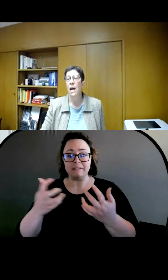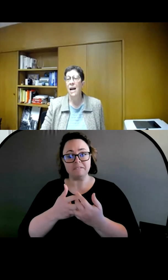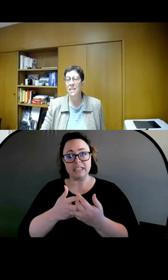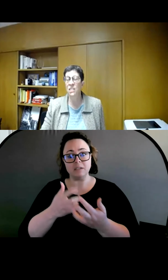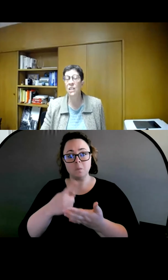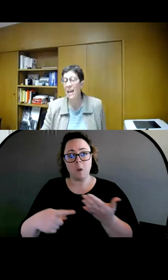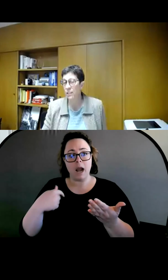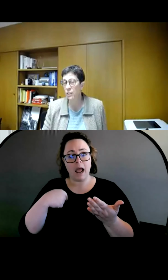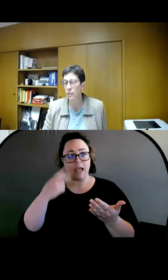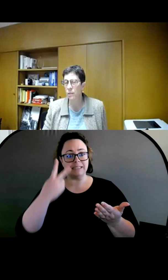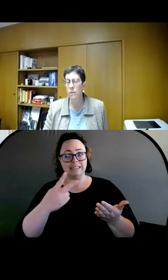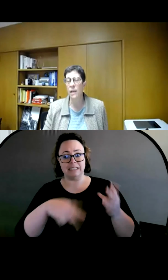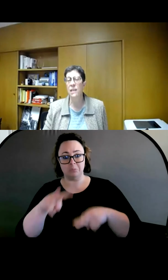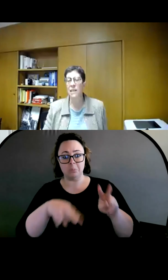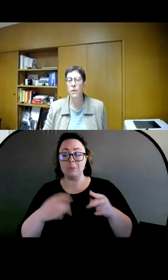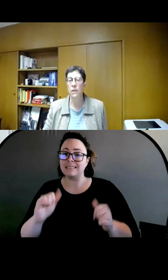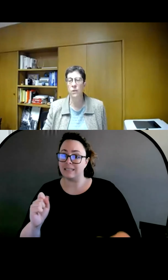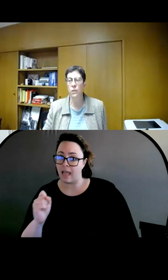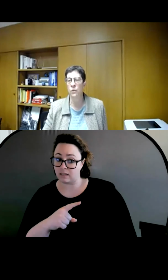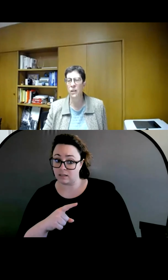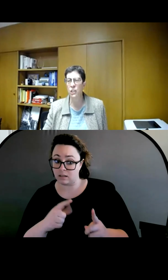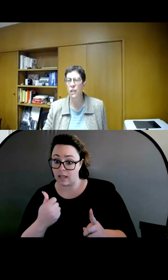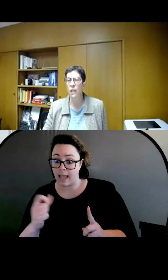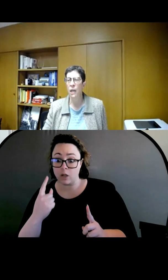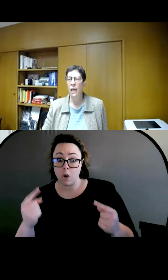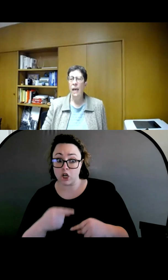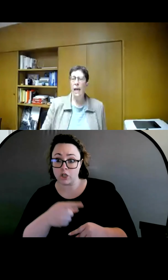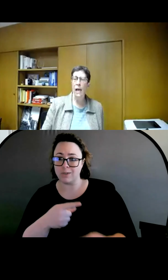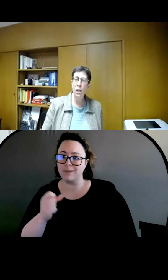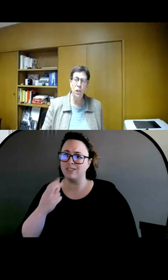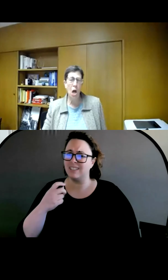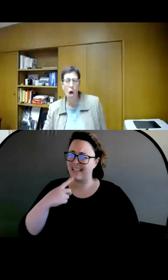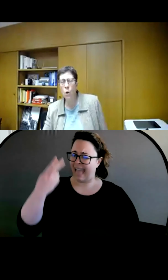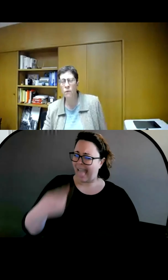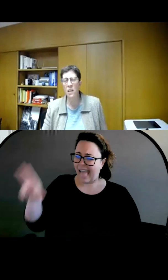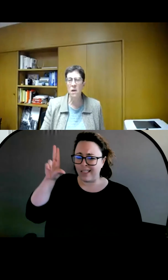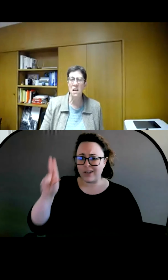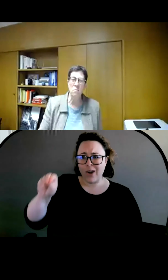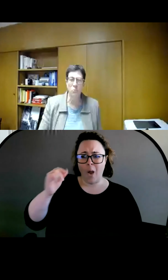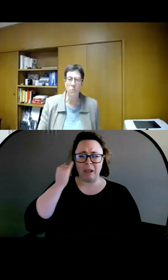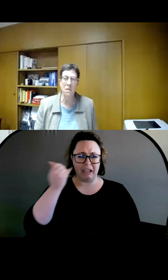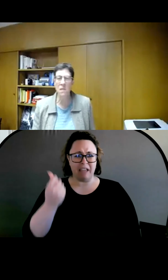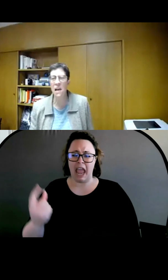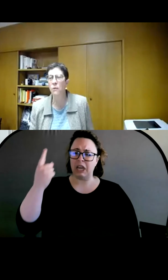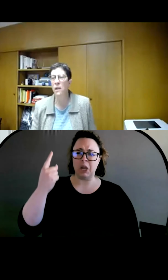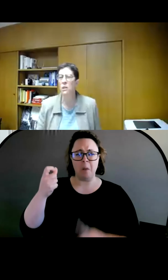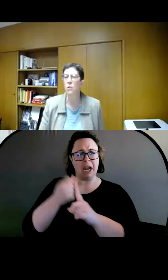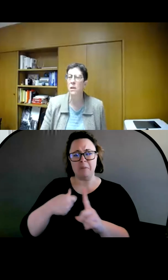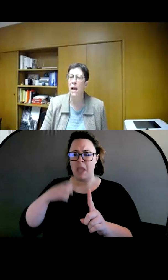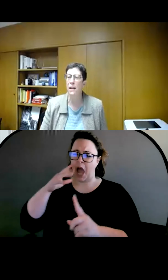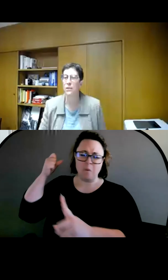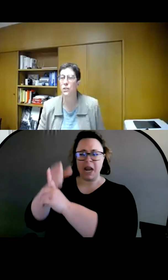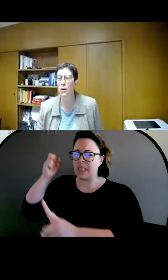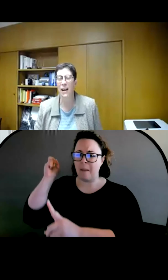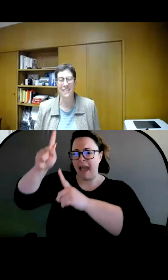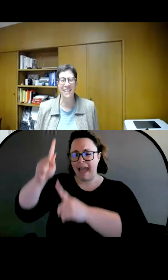saw. I still asked her, has anybody hurt you? And she said, hell no. If anybody hit me, I would hit them right